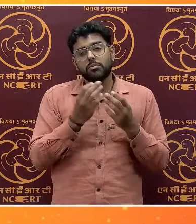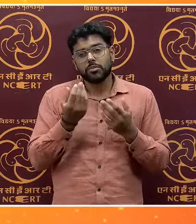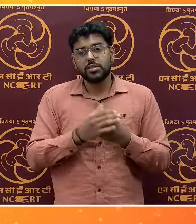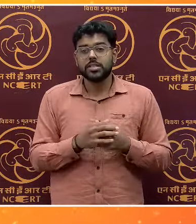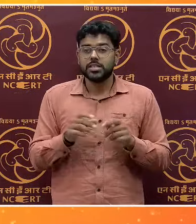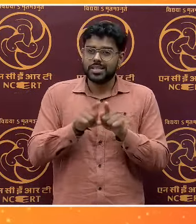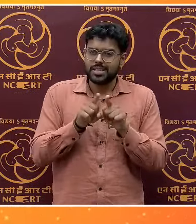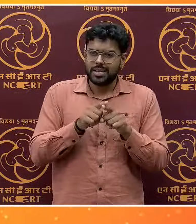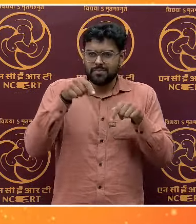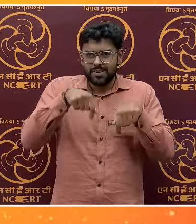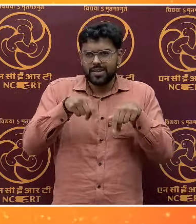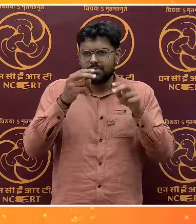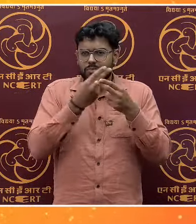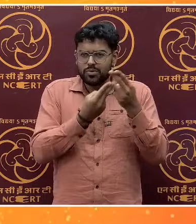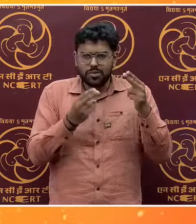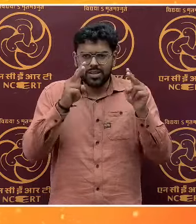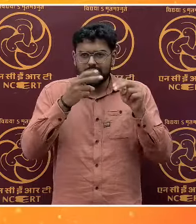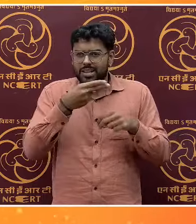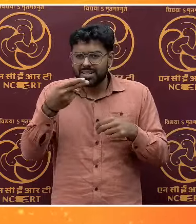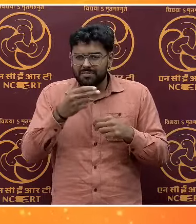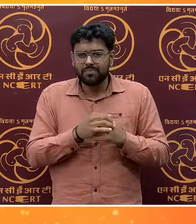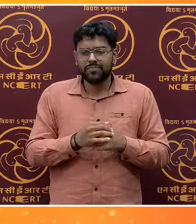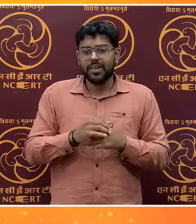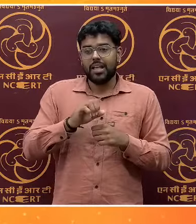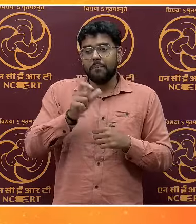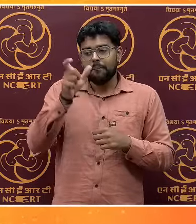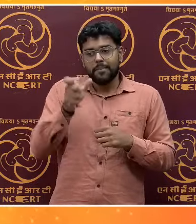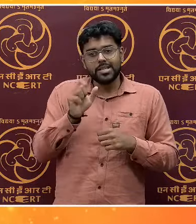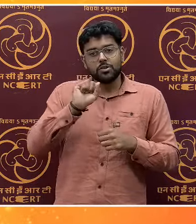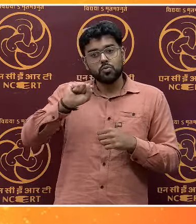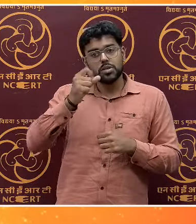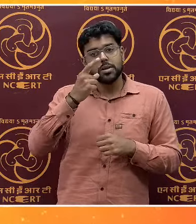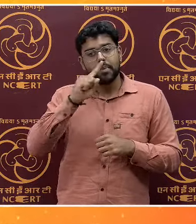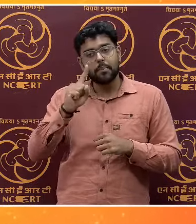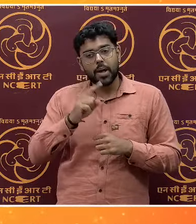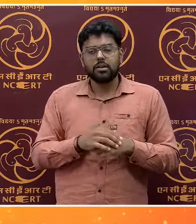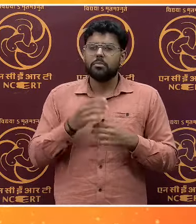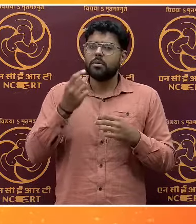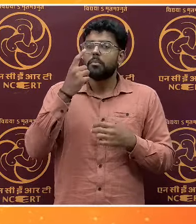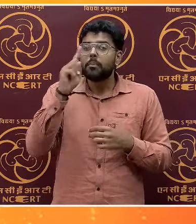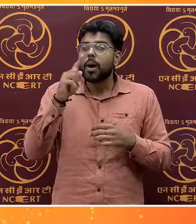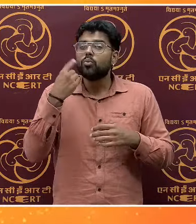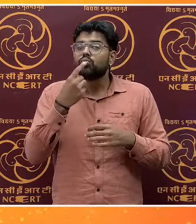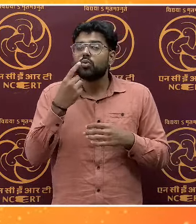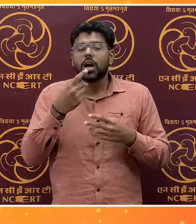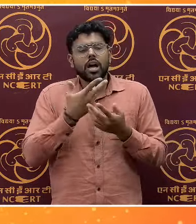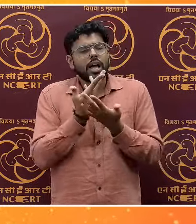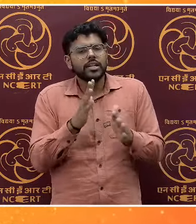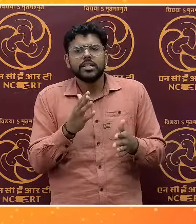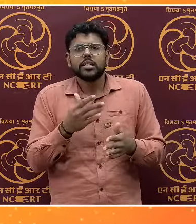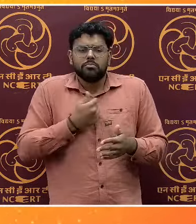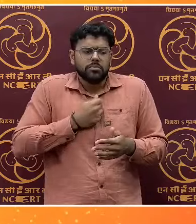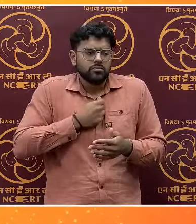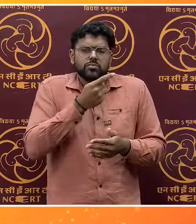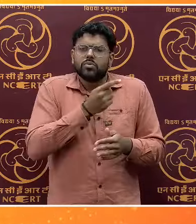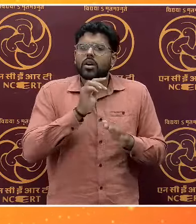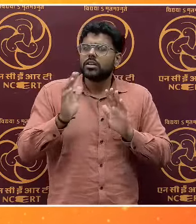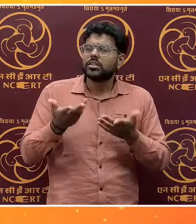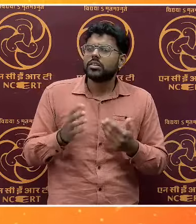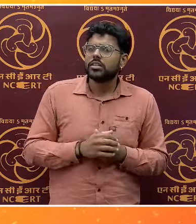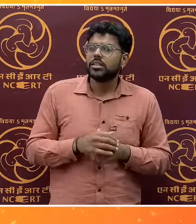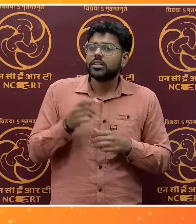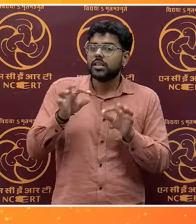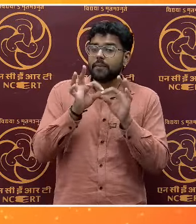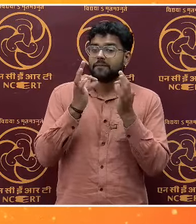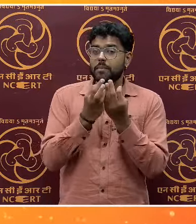your mother, my mother, anybody's mother for that matter. And the basic point is that the way you care for your parents, you must care